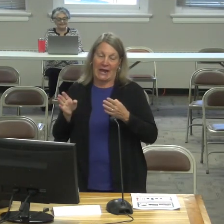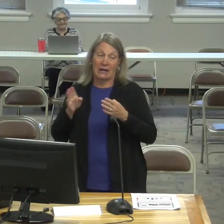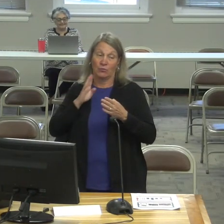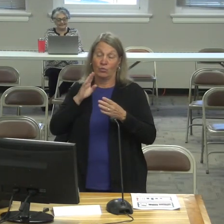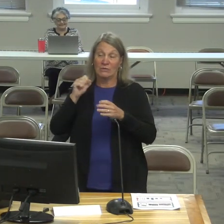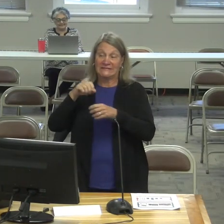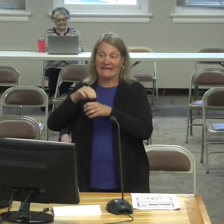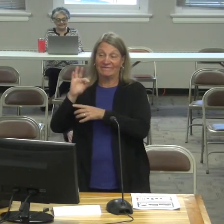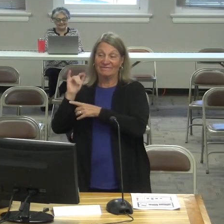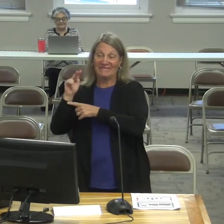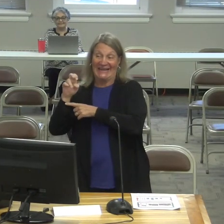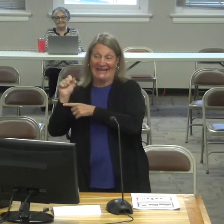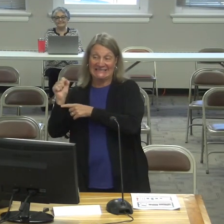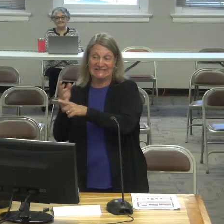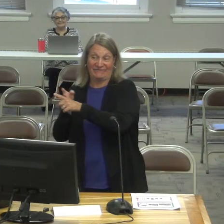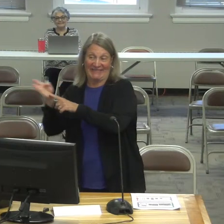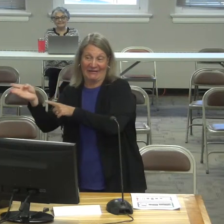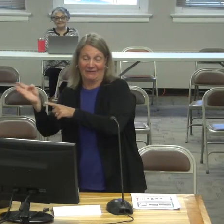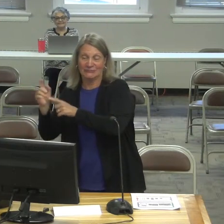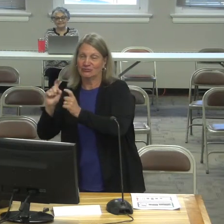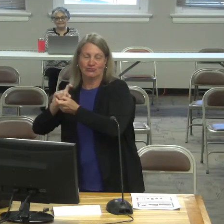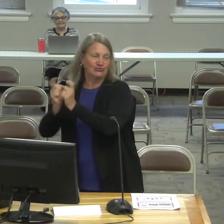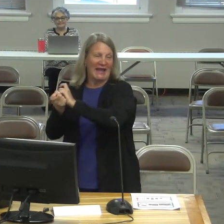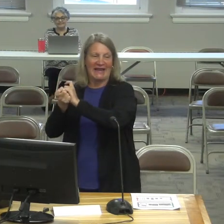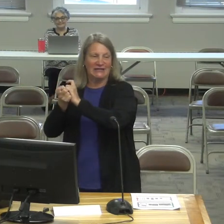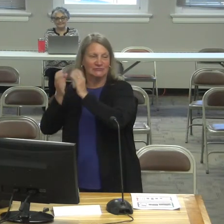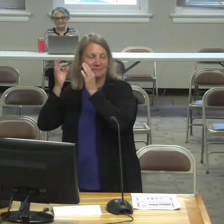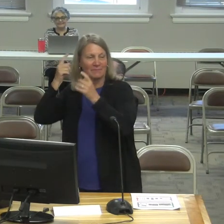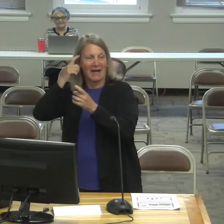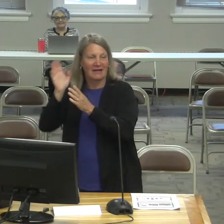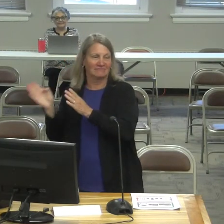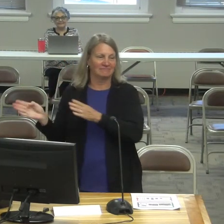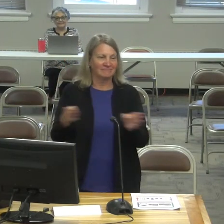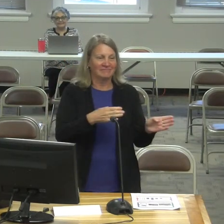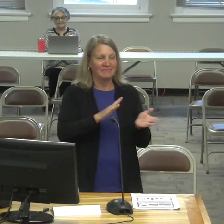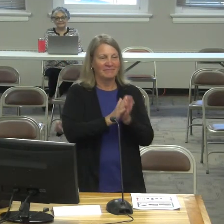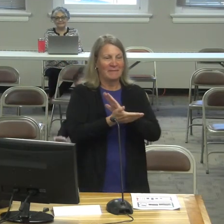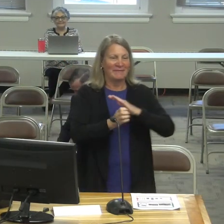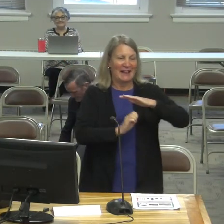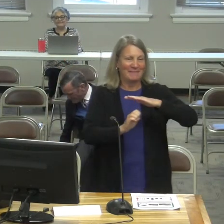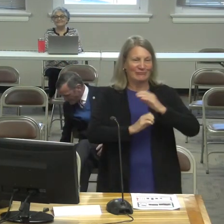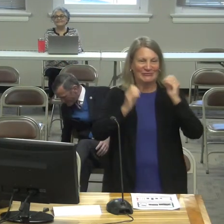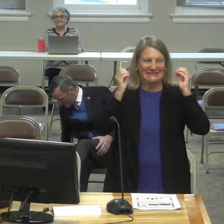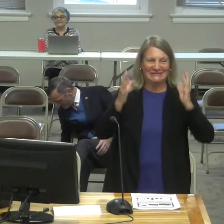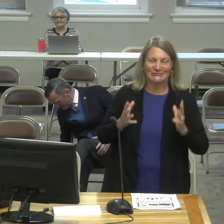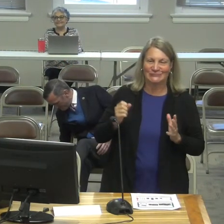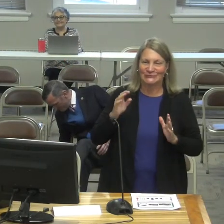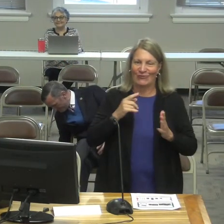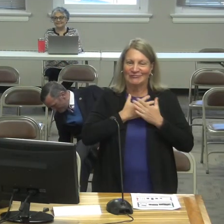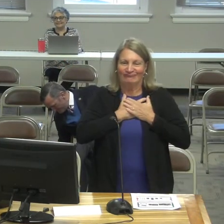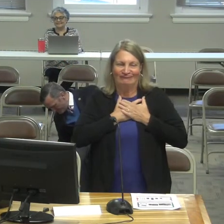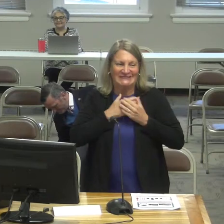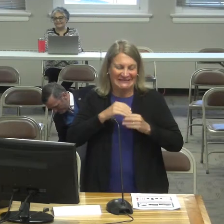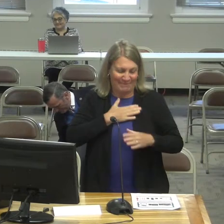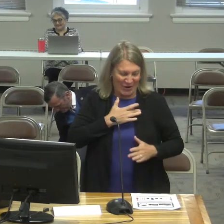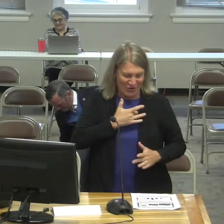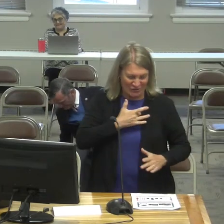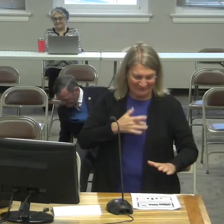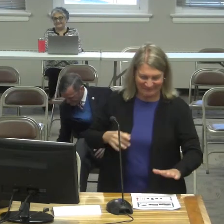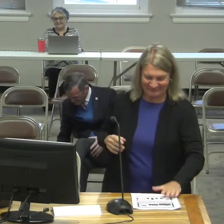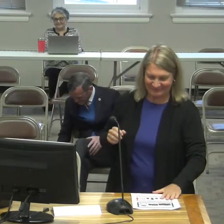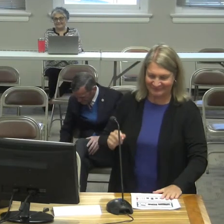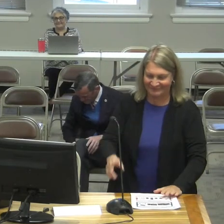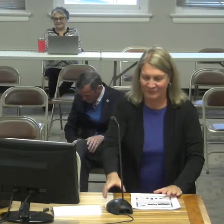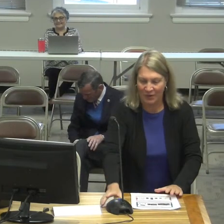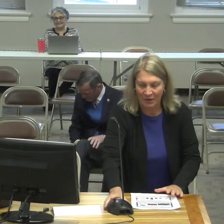and I'm so happy she was in the finance field and she made a career switch to become an elementary teacher